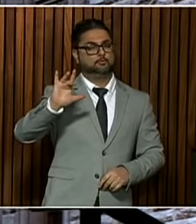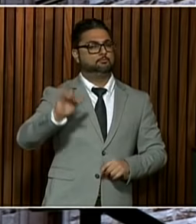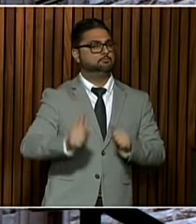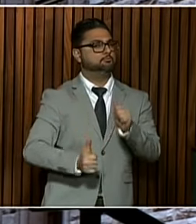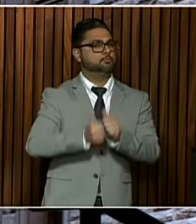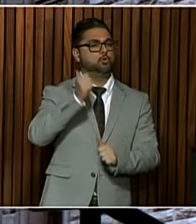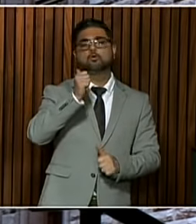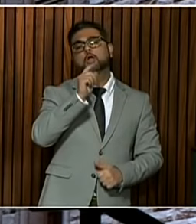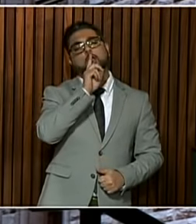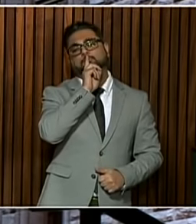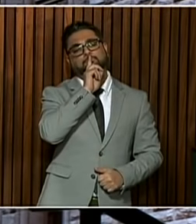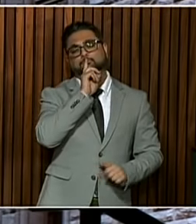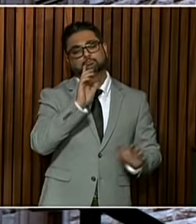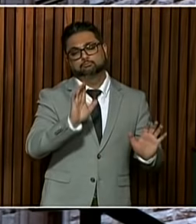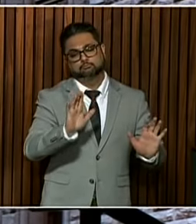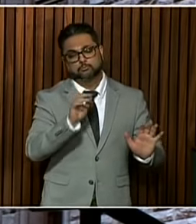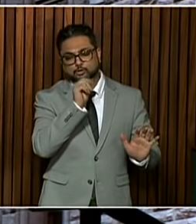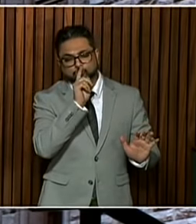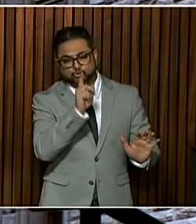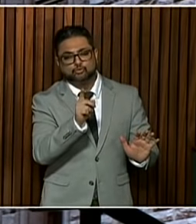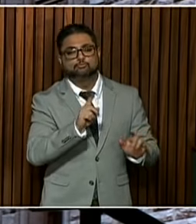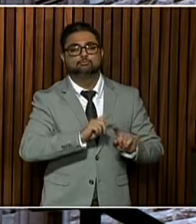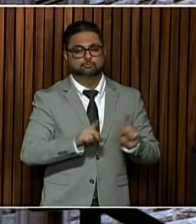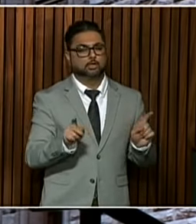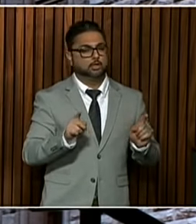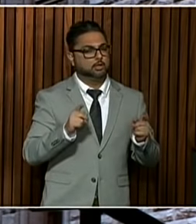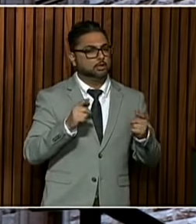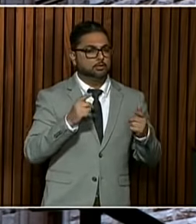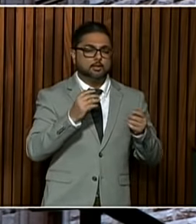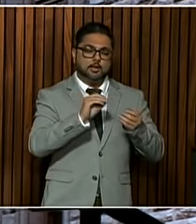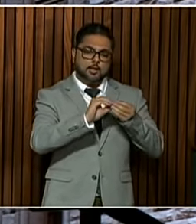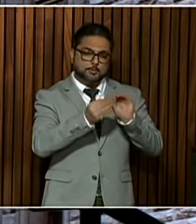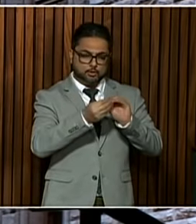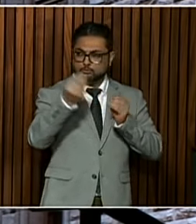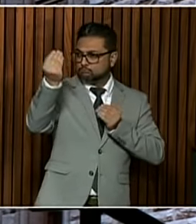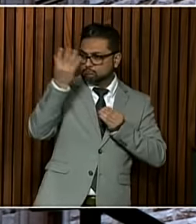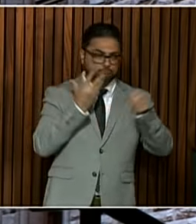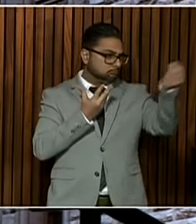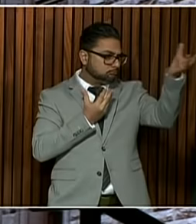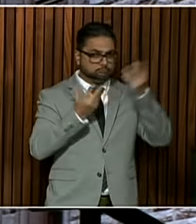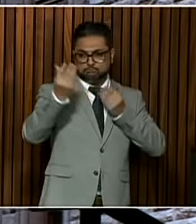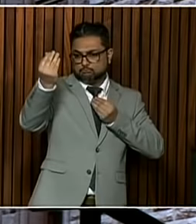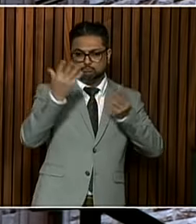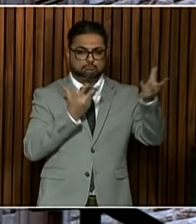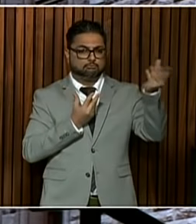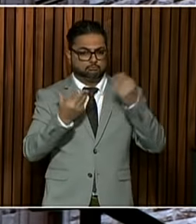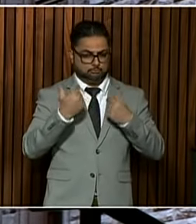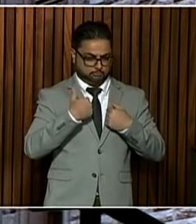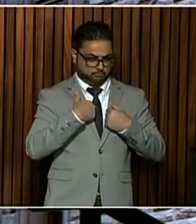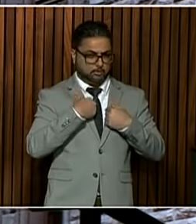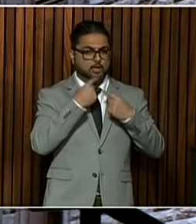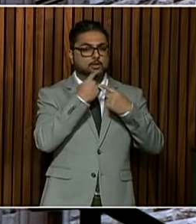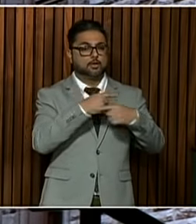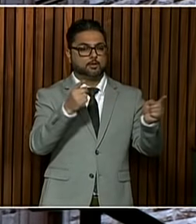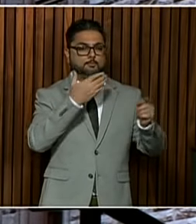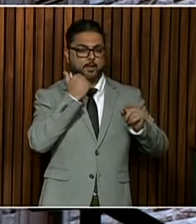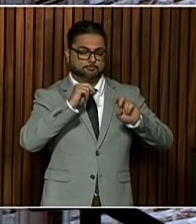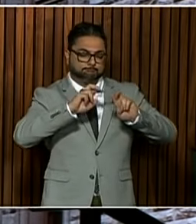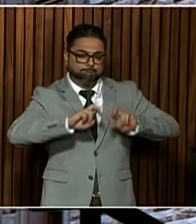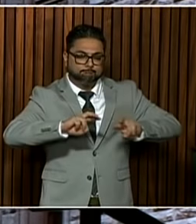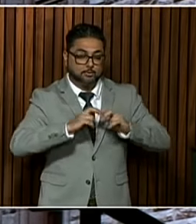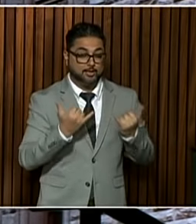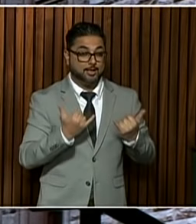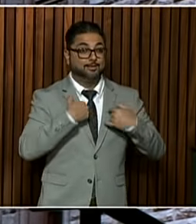numbers are, we're getting enough numbers across Canada, they're getting large enough that we can do some better analysis. So we're getting these updates